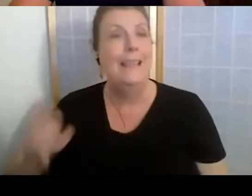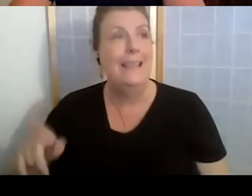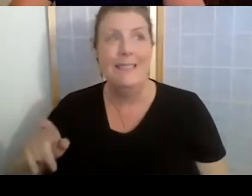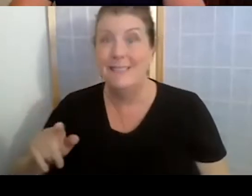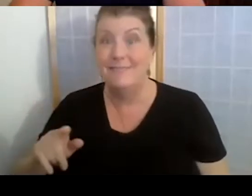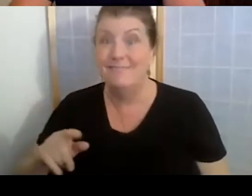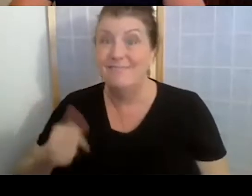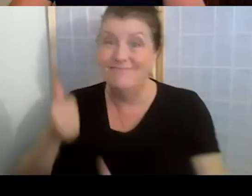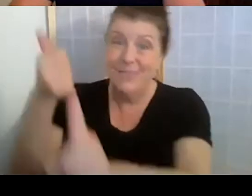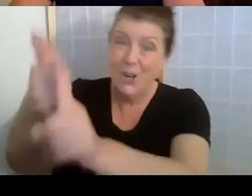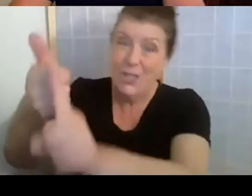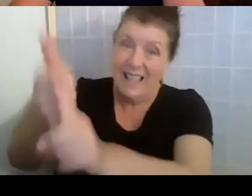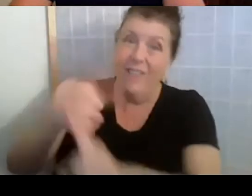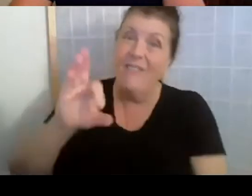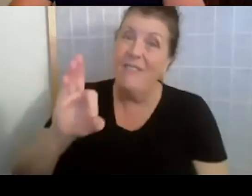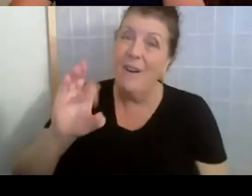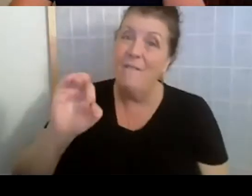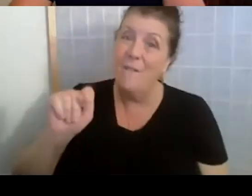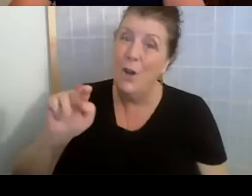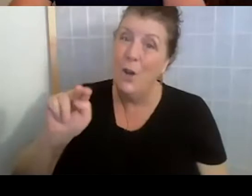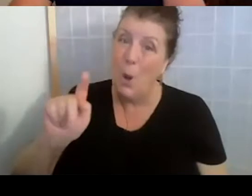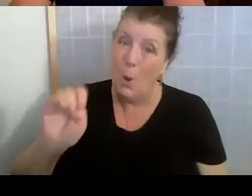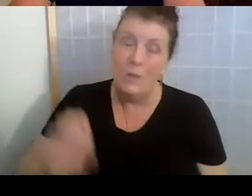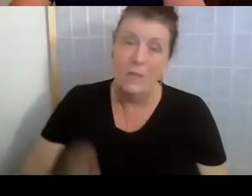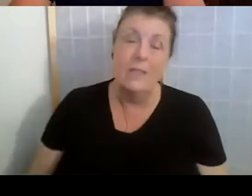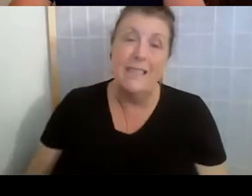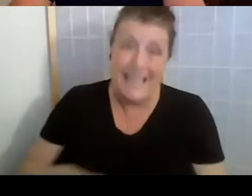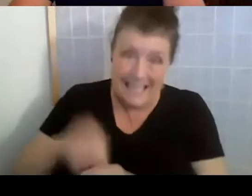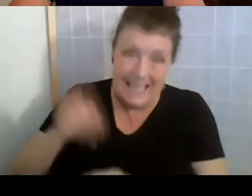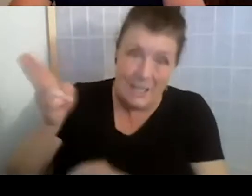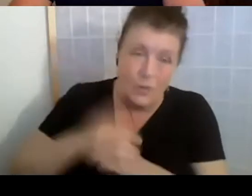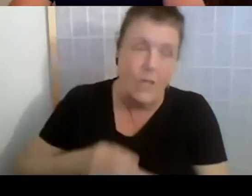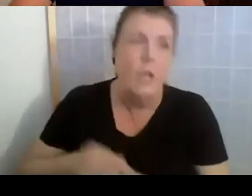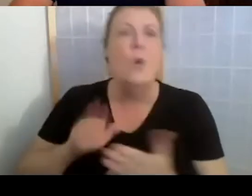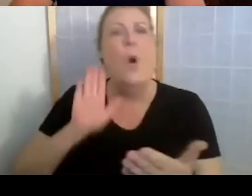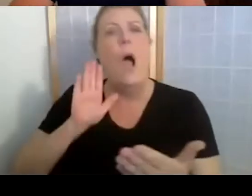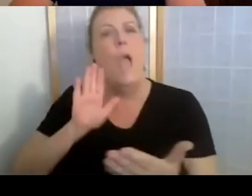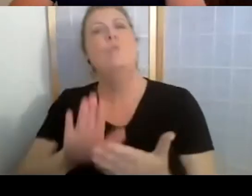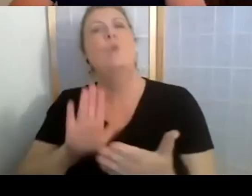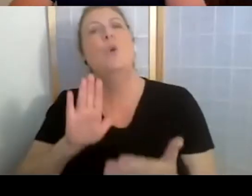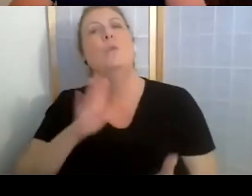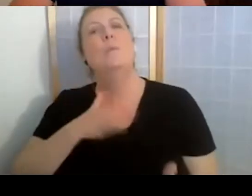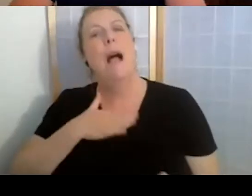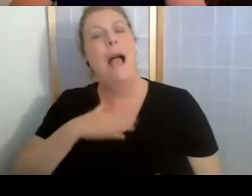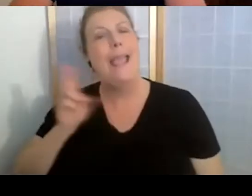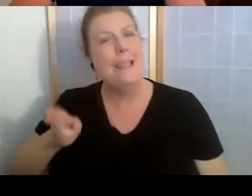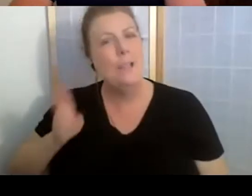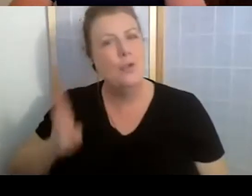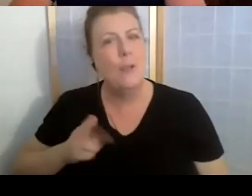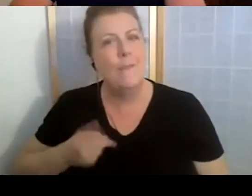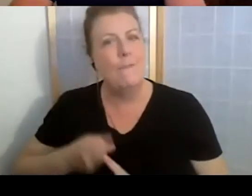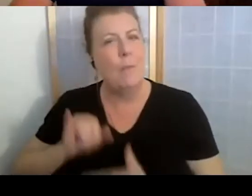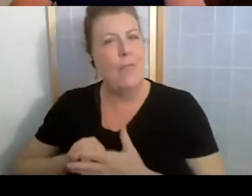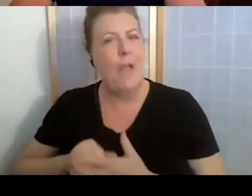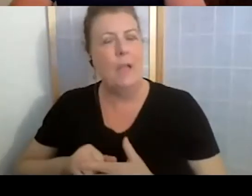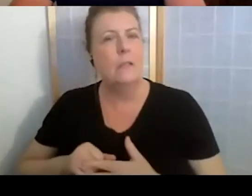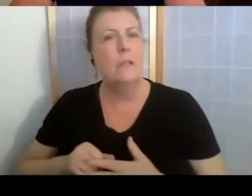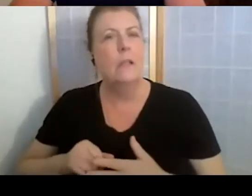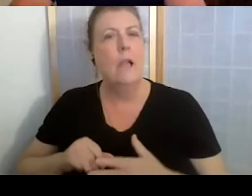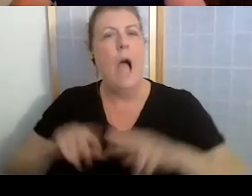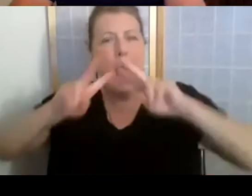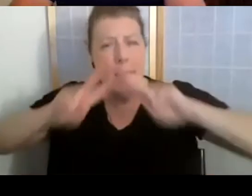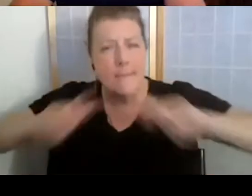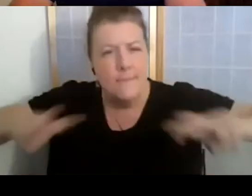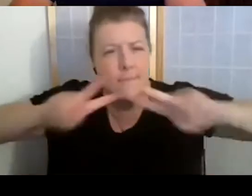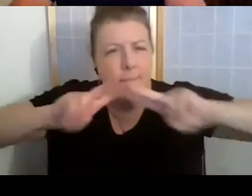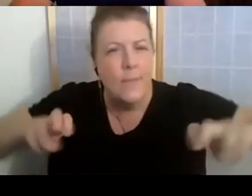that I approach research from that place of what is the story that I'm not being told. And so one